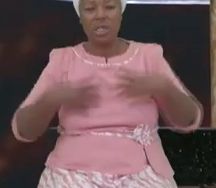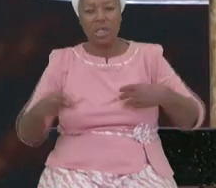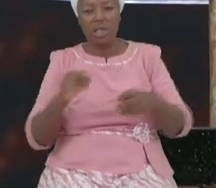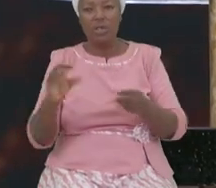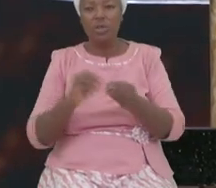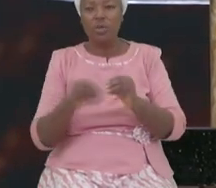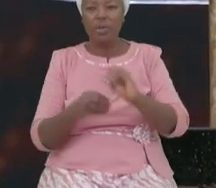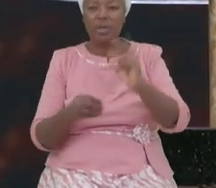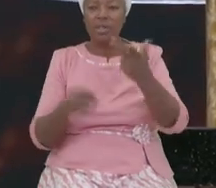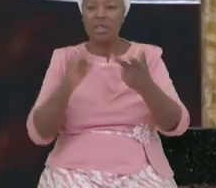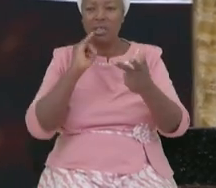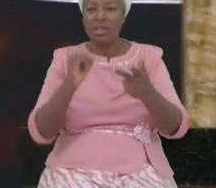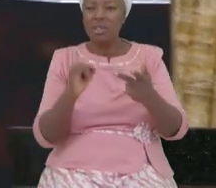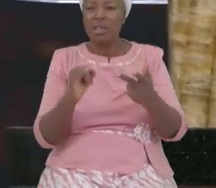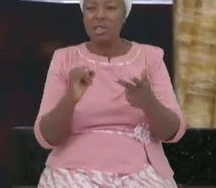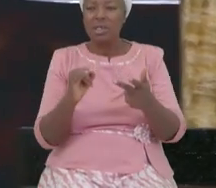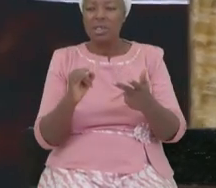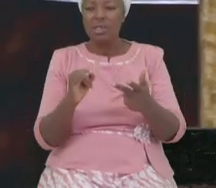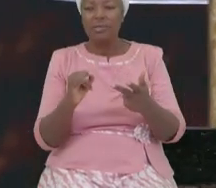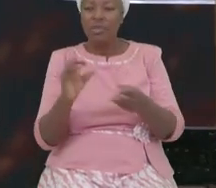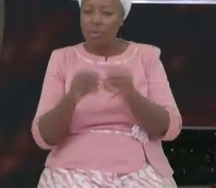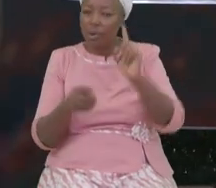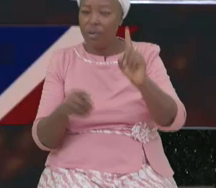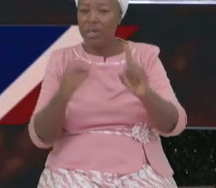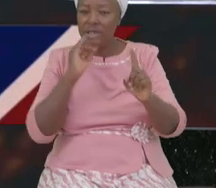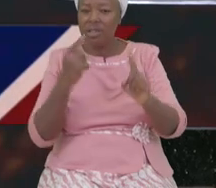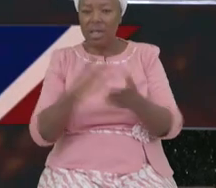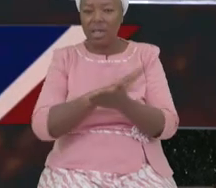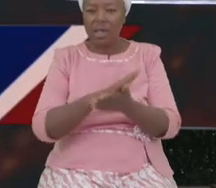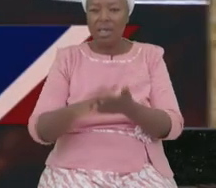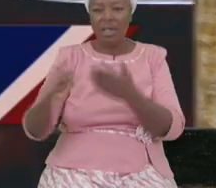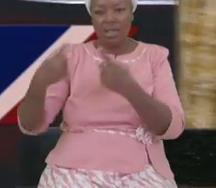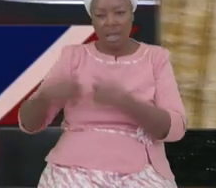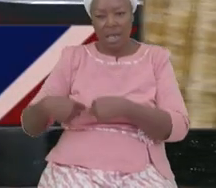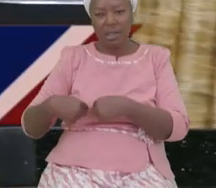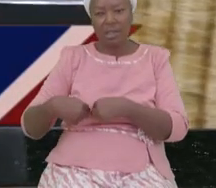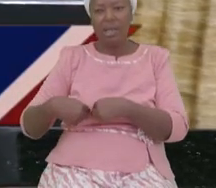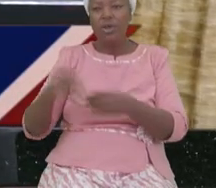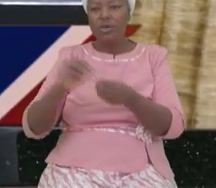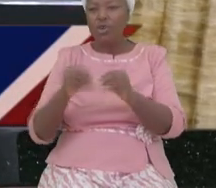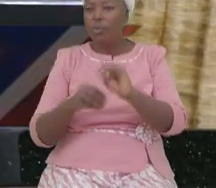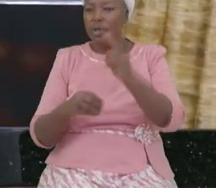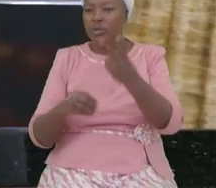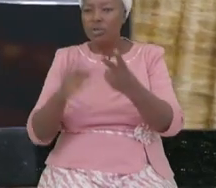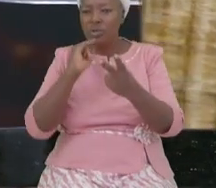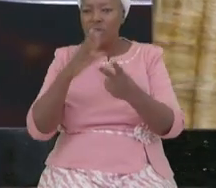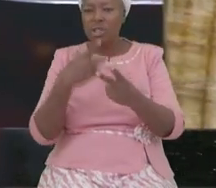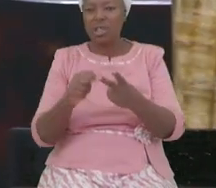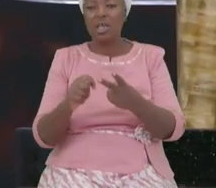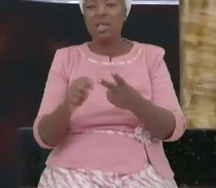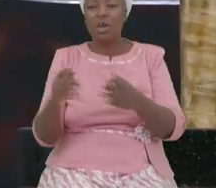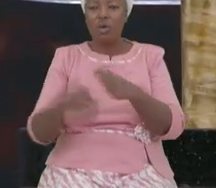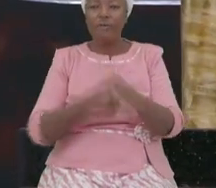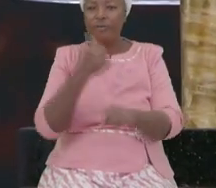three is the holiness. Number one is the cleansed heart. Number two is the confirmed healing.